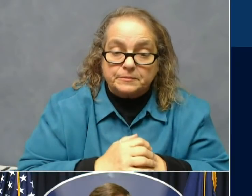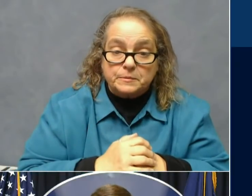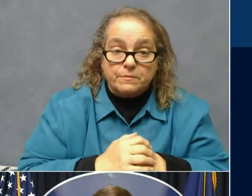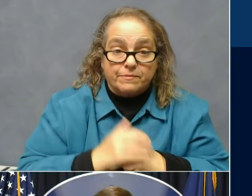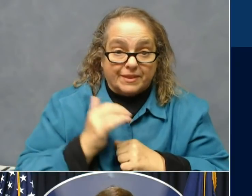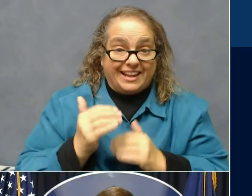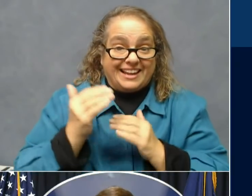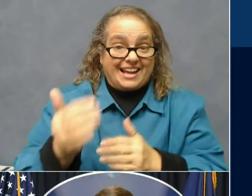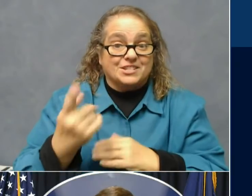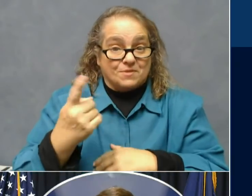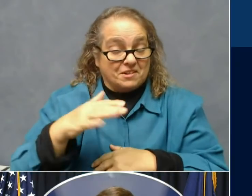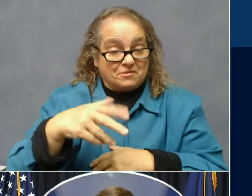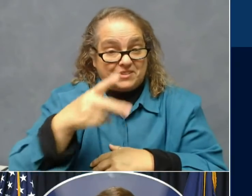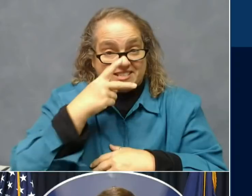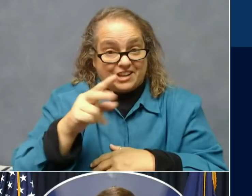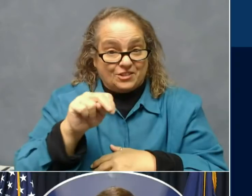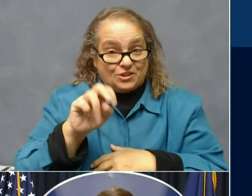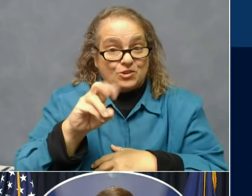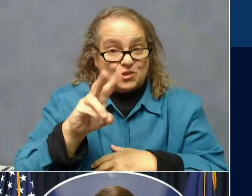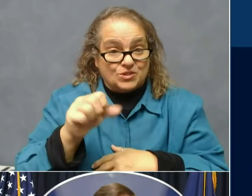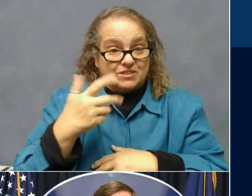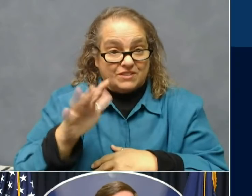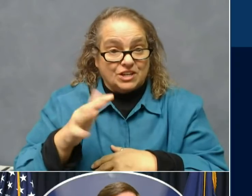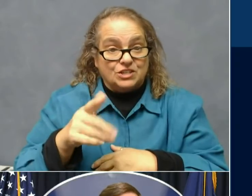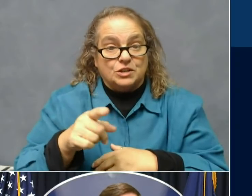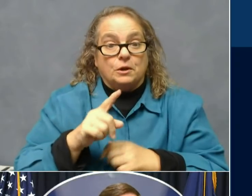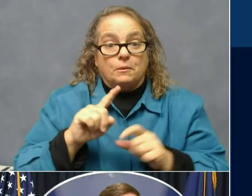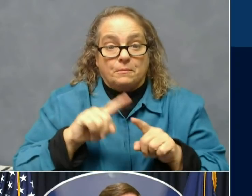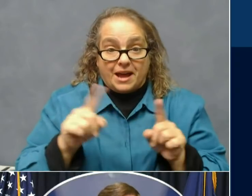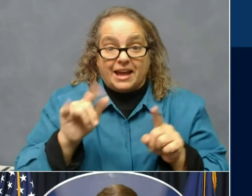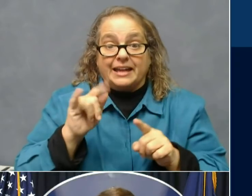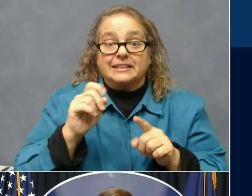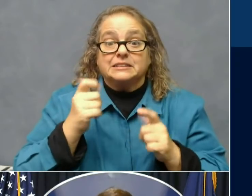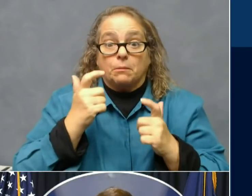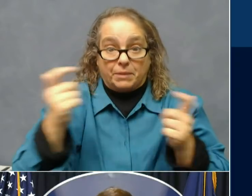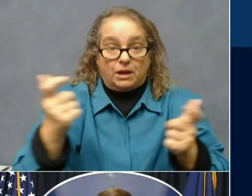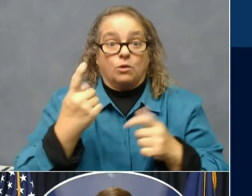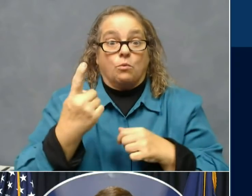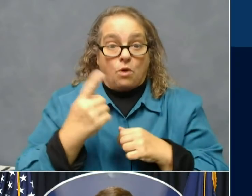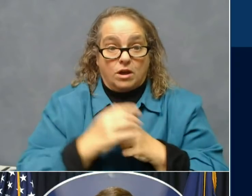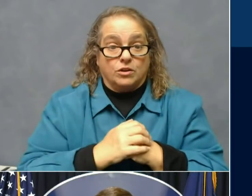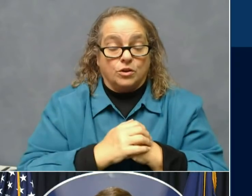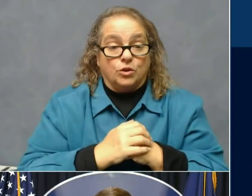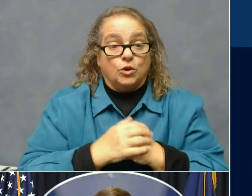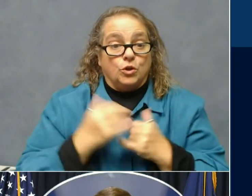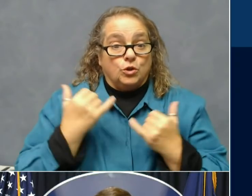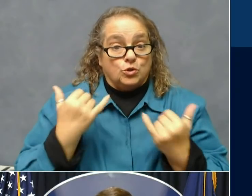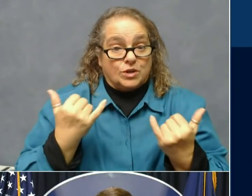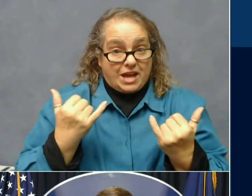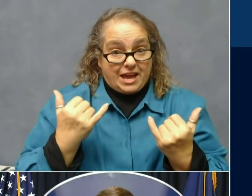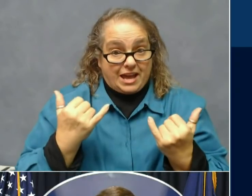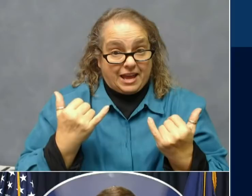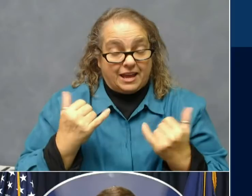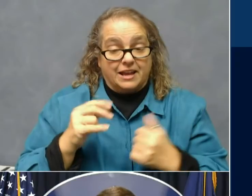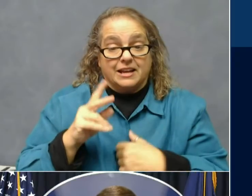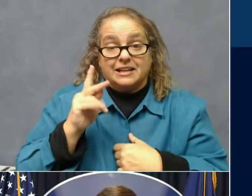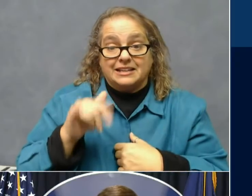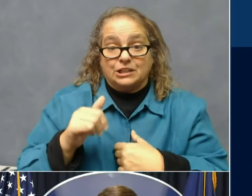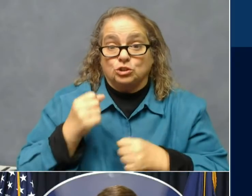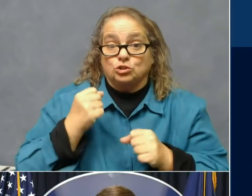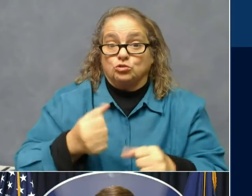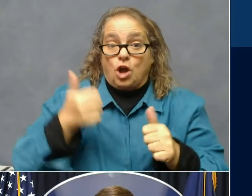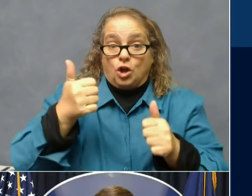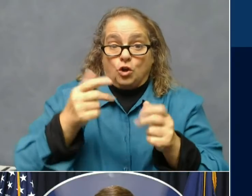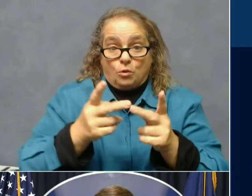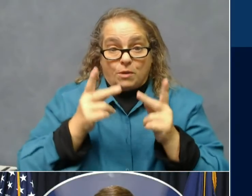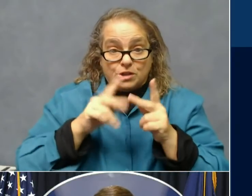news on, but it's a big one. So today, the Commonwealth is in an even stronger position to help